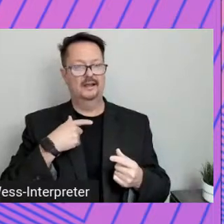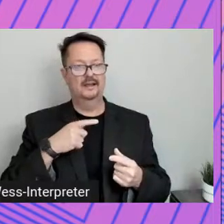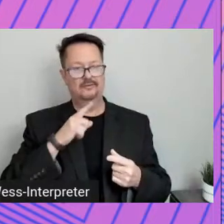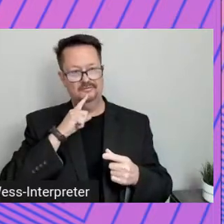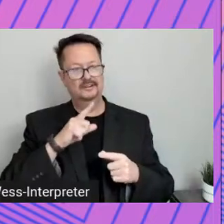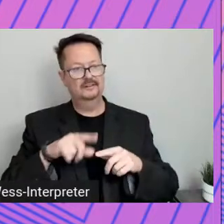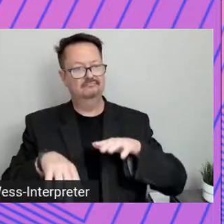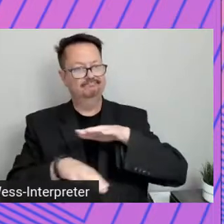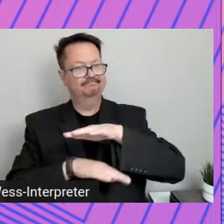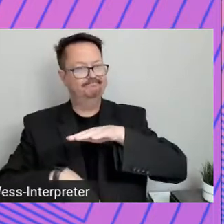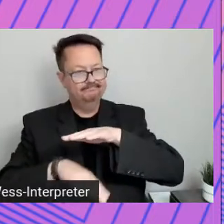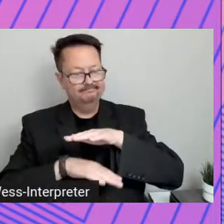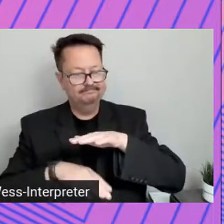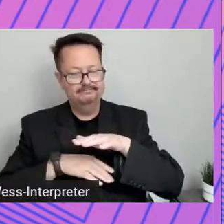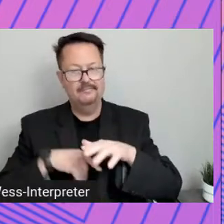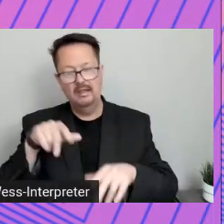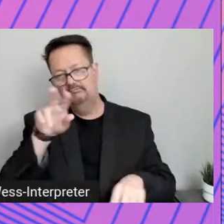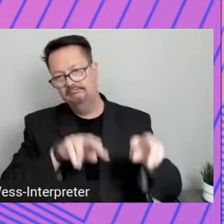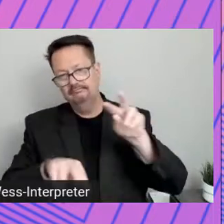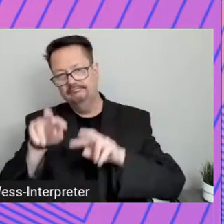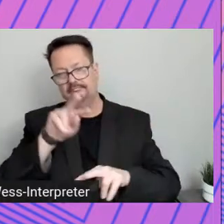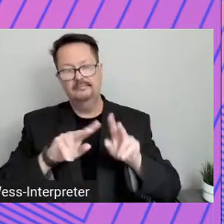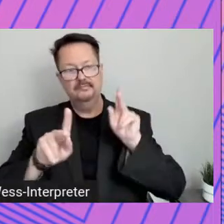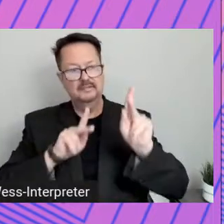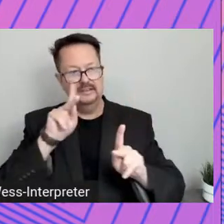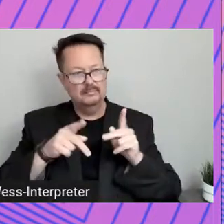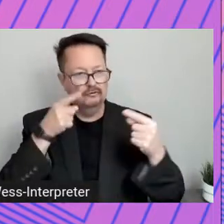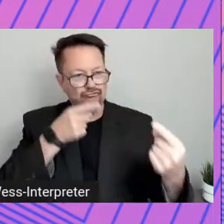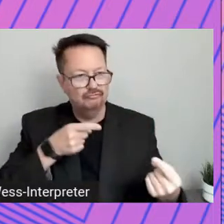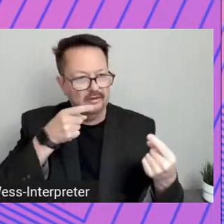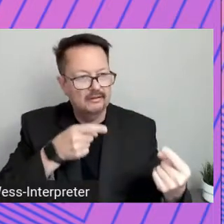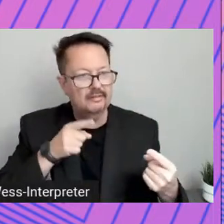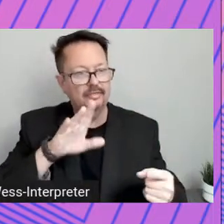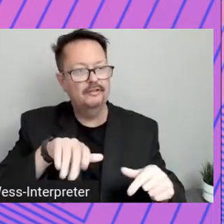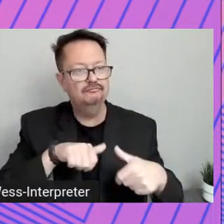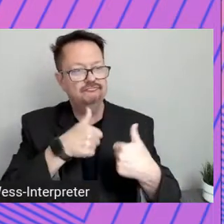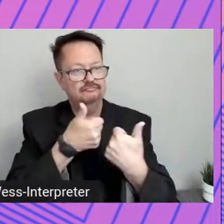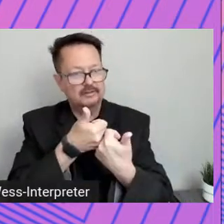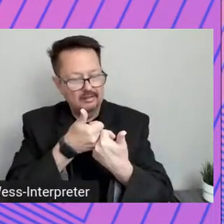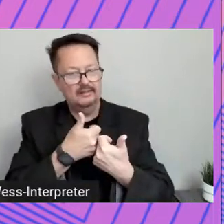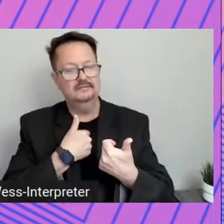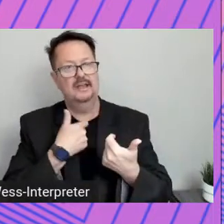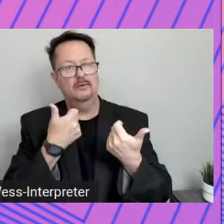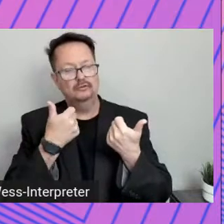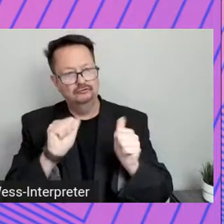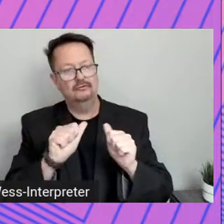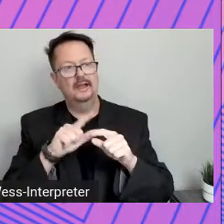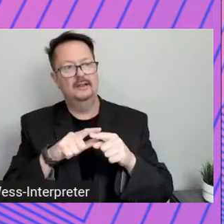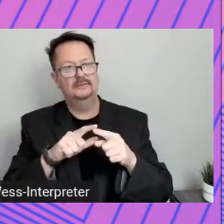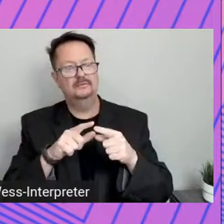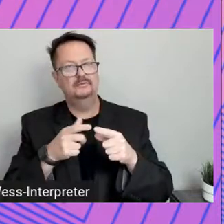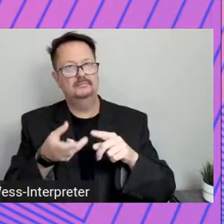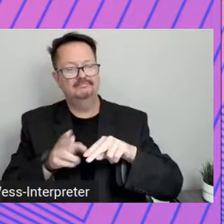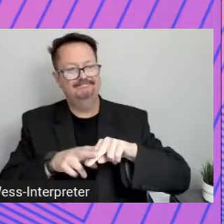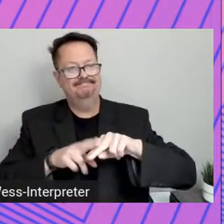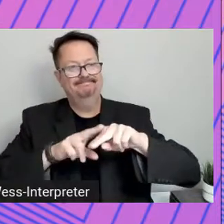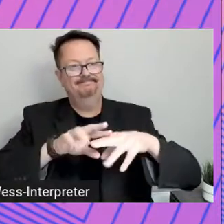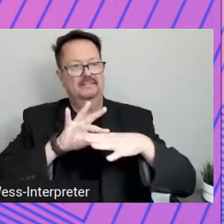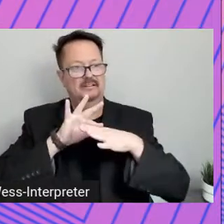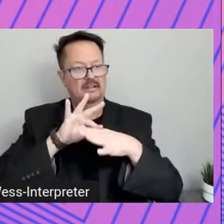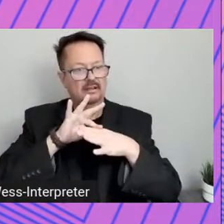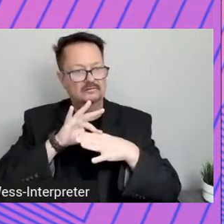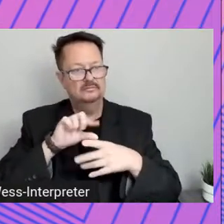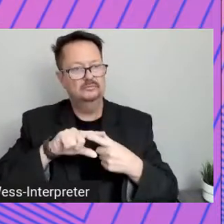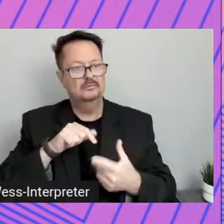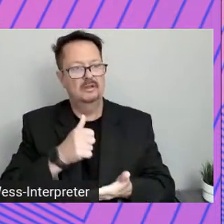I started taking a look at what people were struggling with, what challenges they had, and I would strive to build content that would help other people on